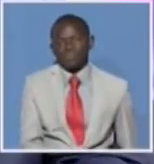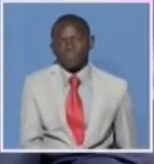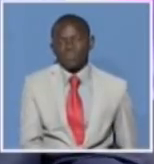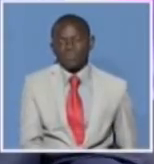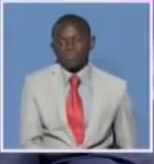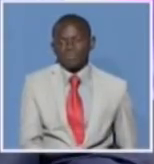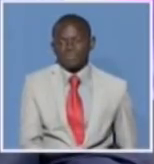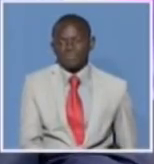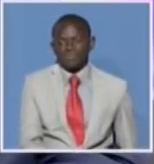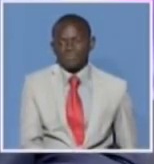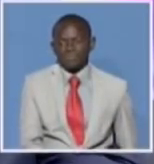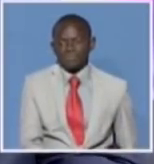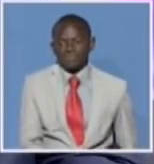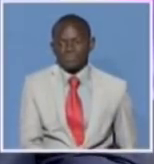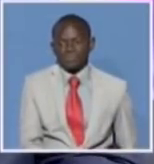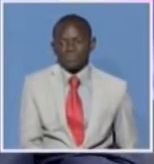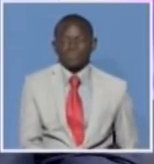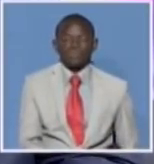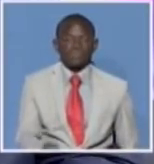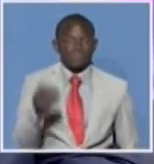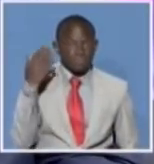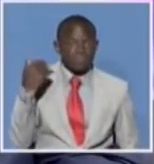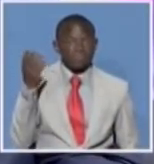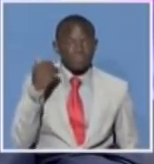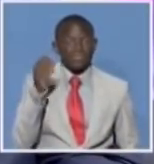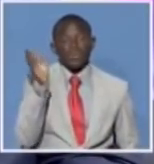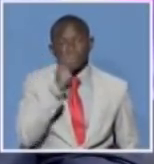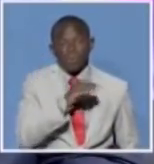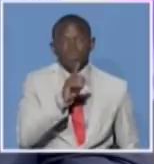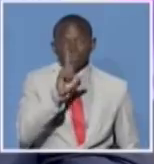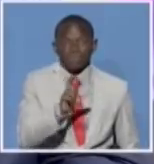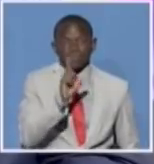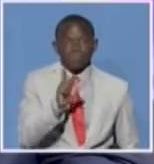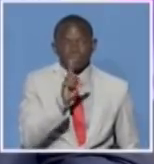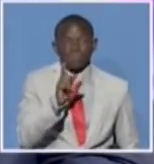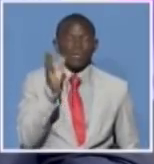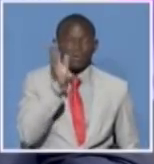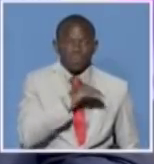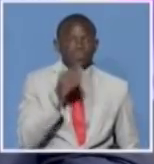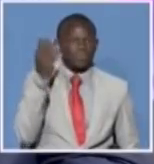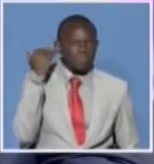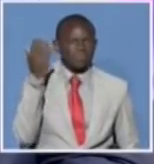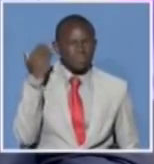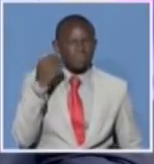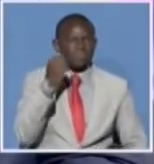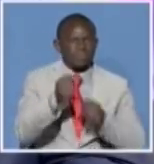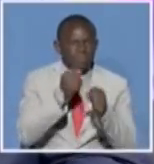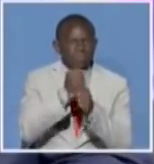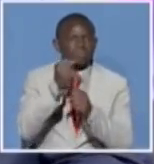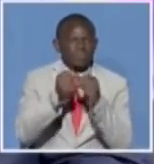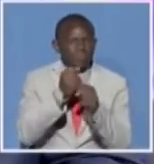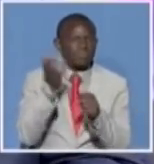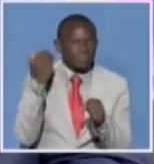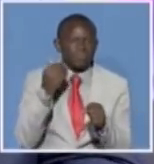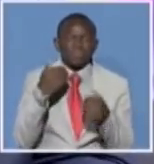had instances of malpractice experienced, even in a number of past, exams.